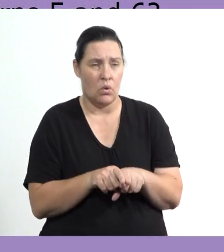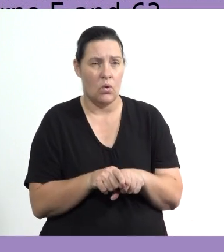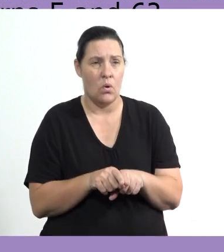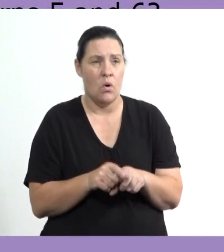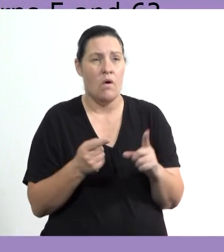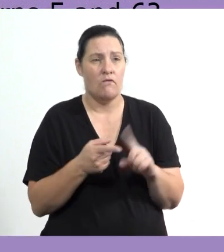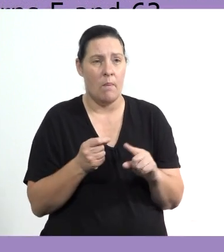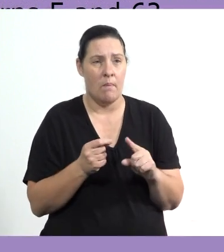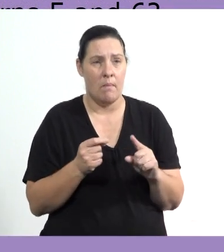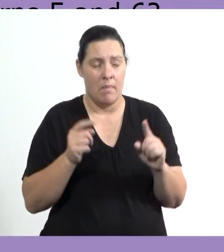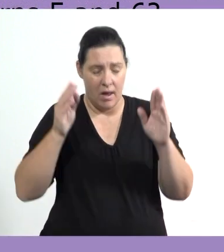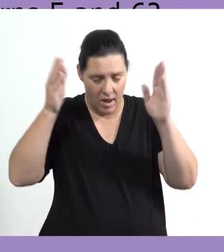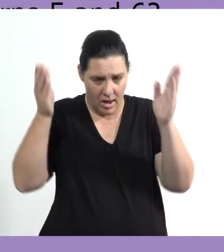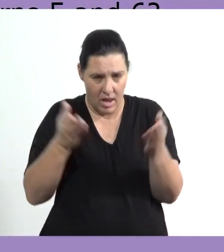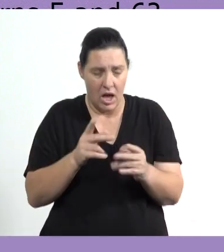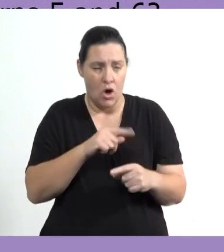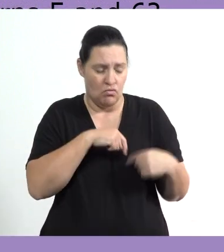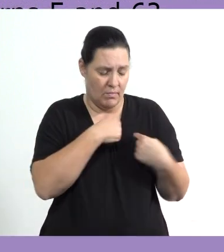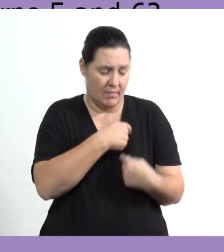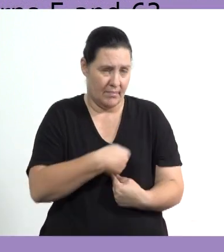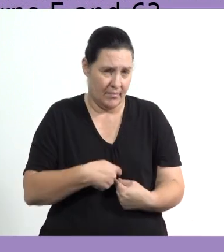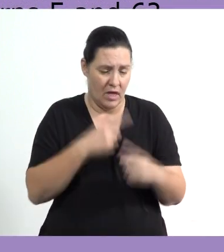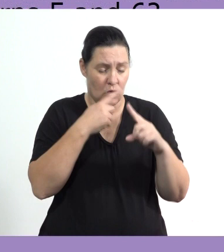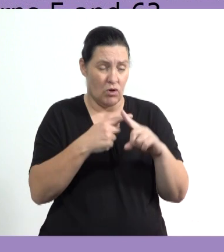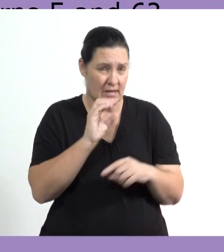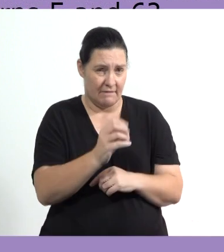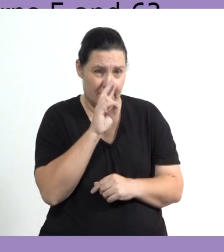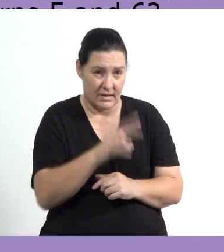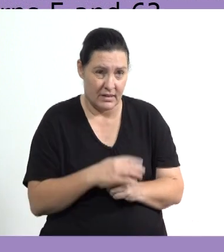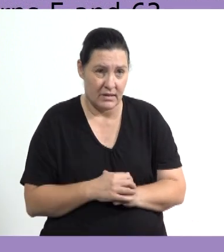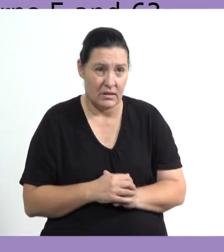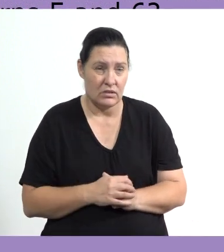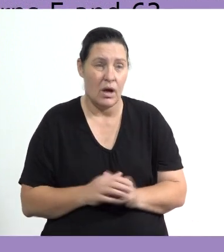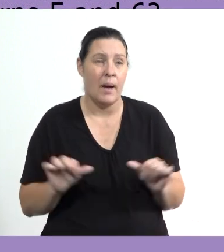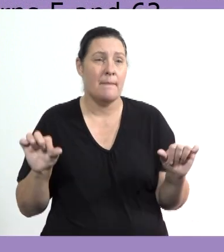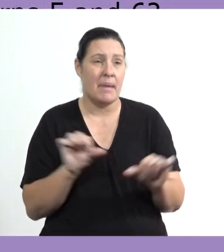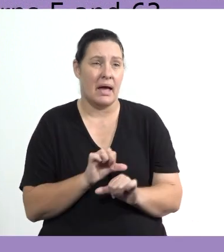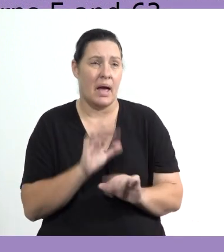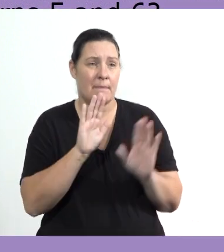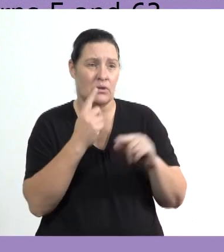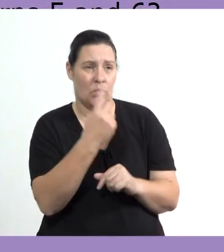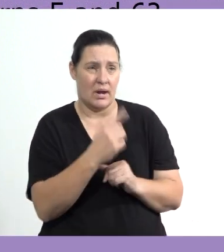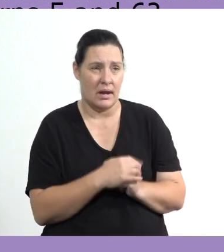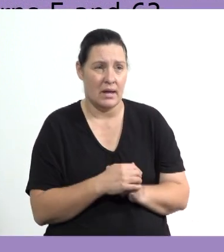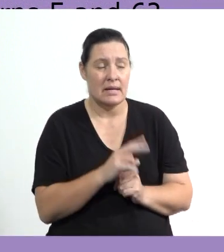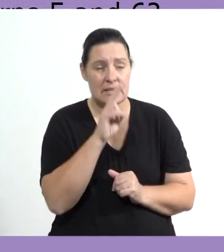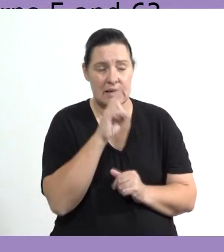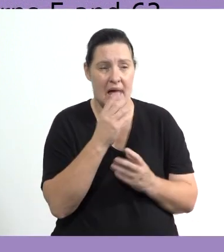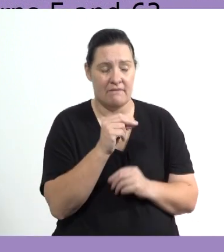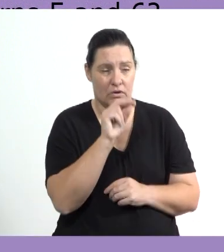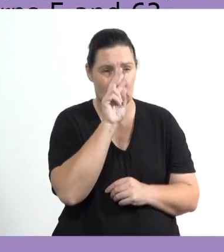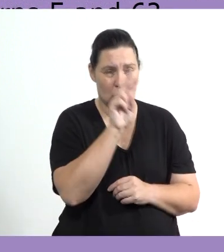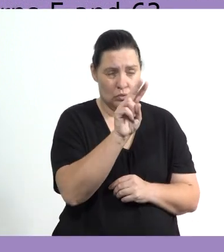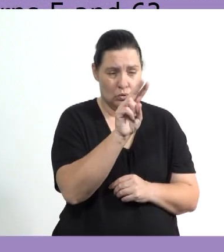also the ones that are forming the actual ribbon, the cross there. So let's go back to pattern number 1. Remember, we said it